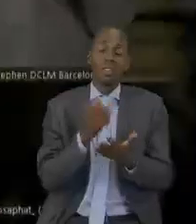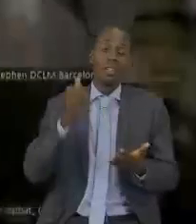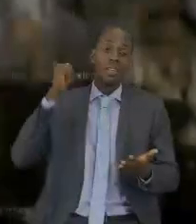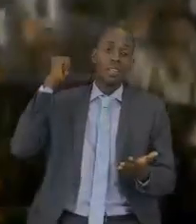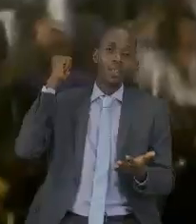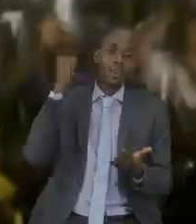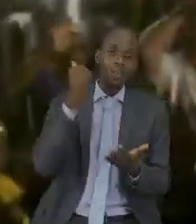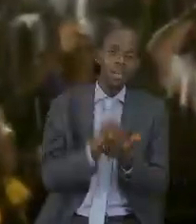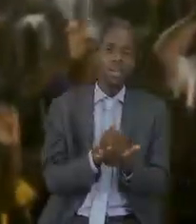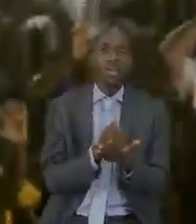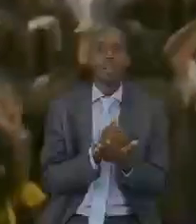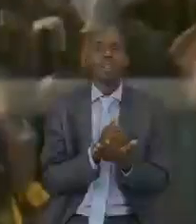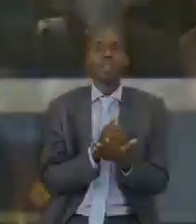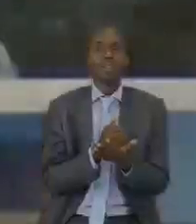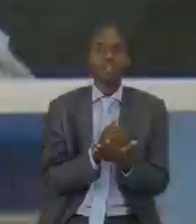Amen.